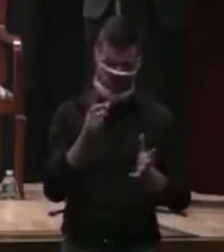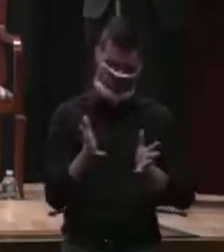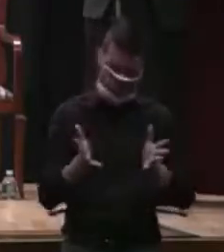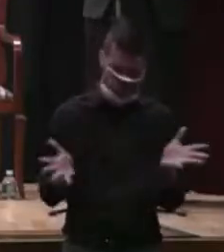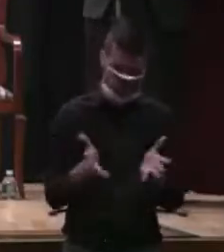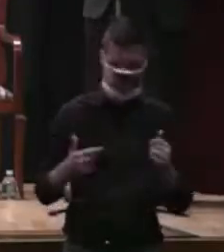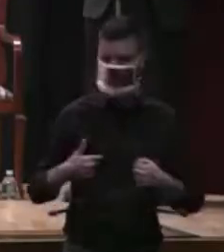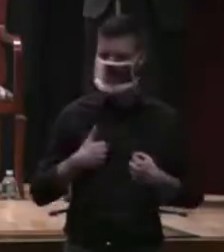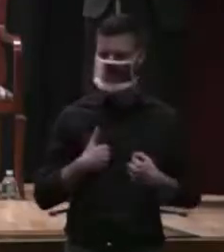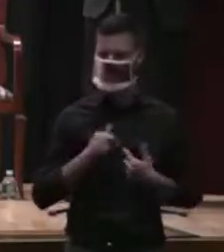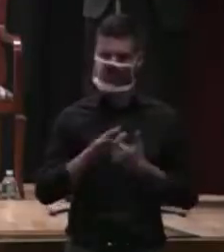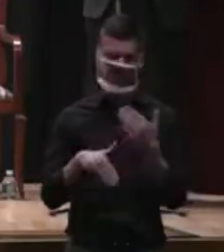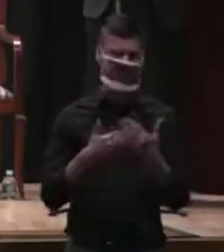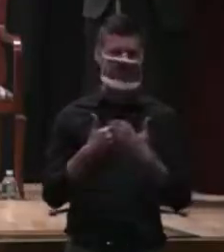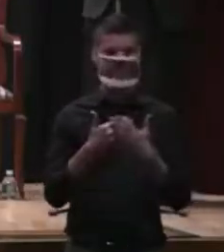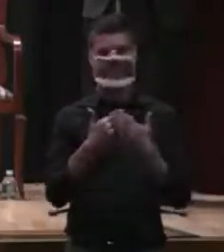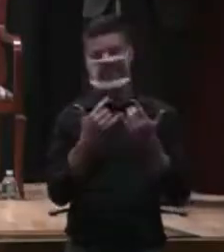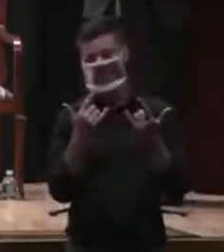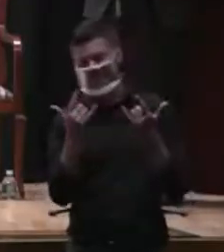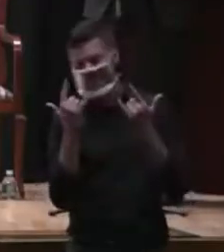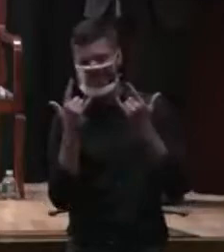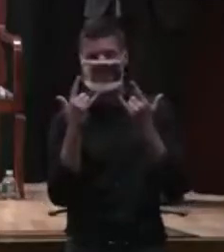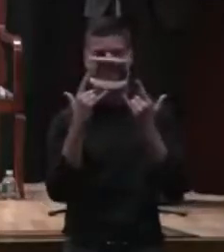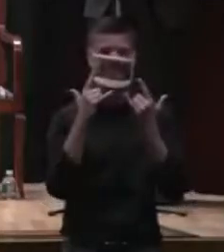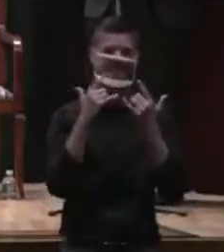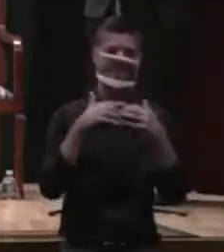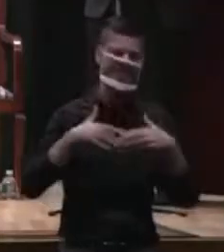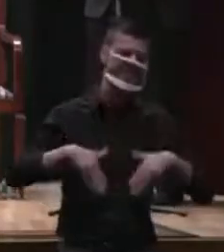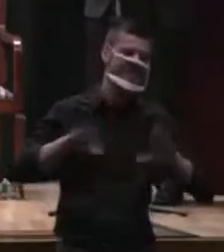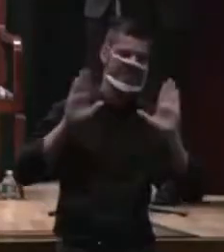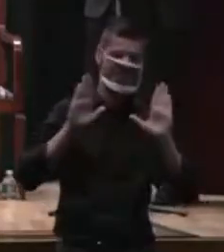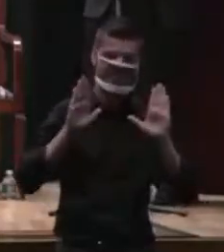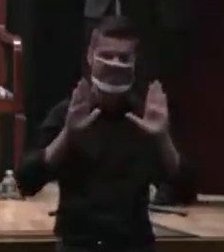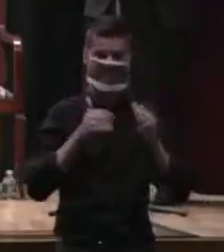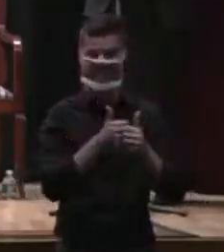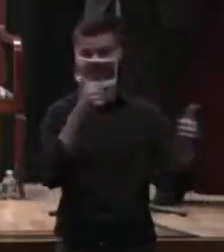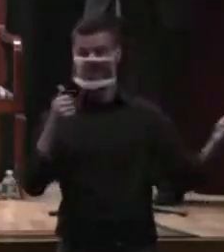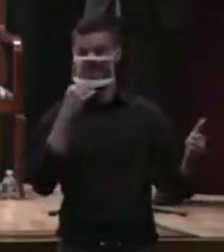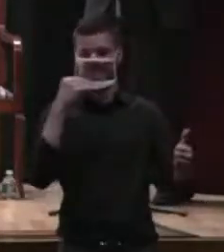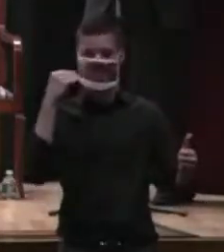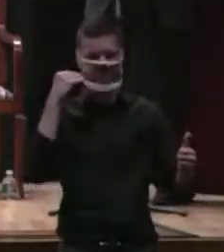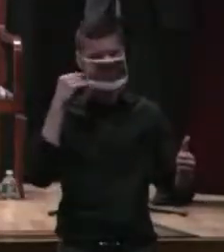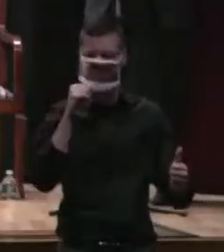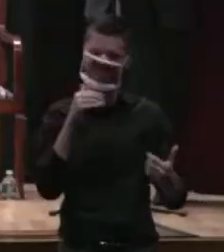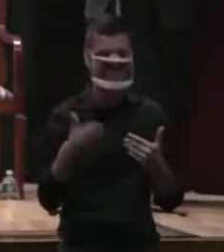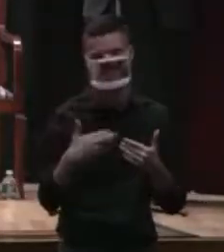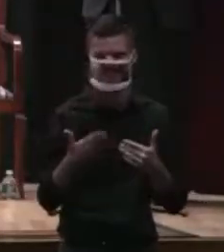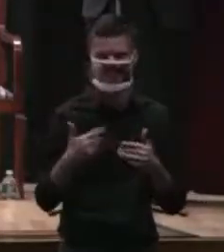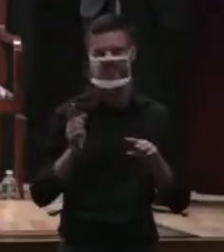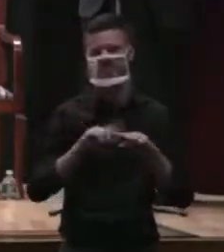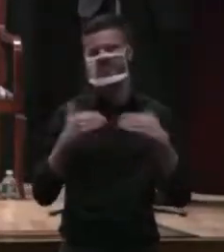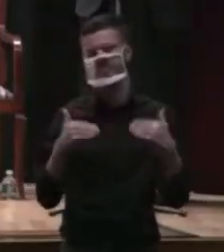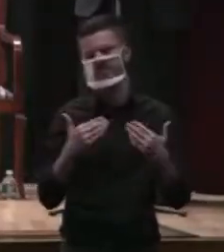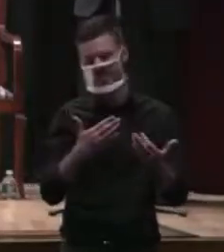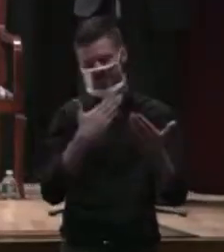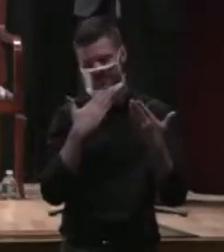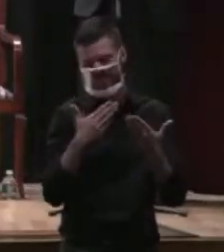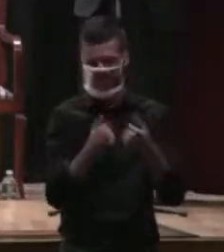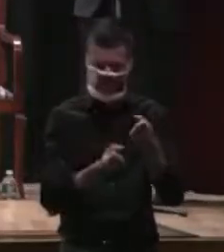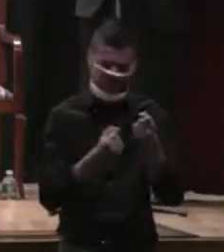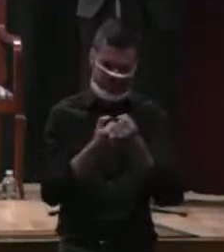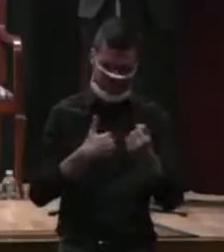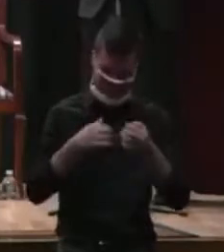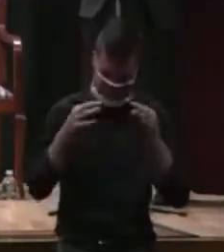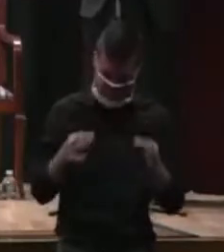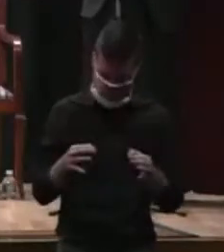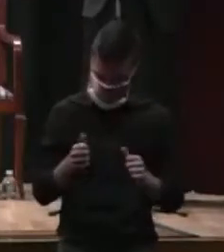me, for all his love and sacrifice. Being away from home was not easy, but thank you for supporting my decision to